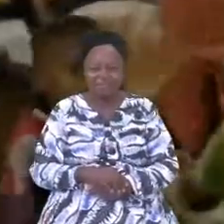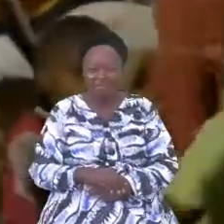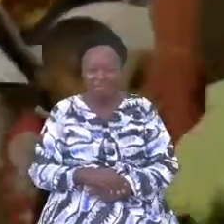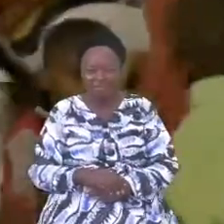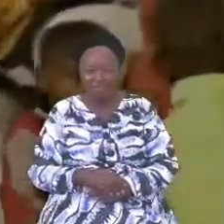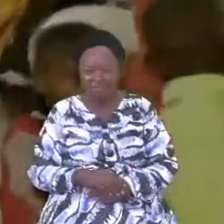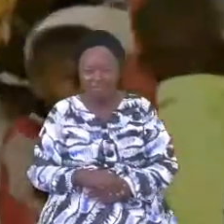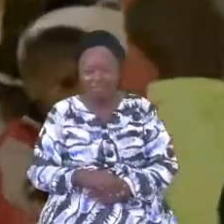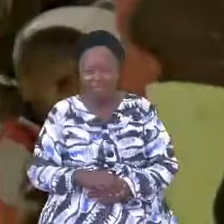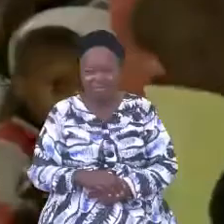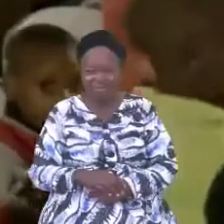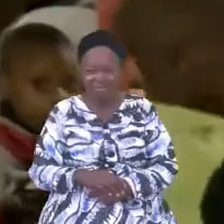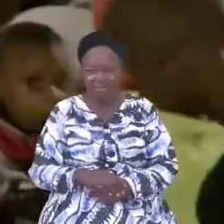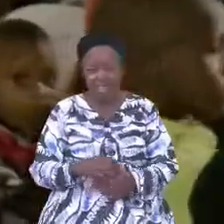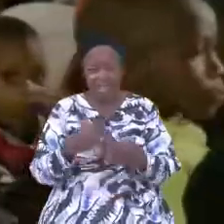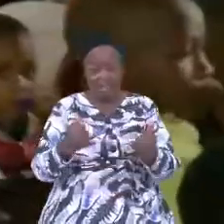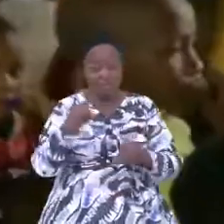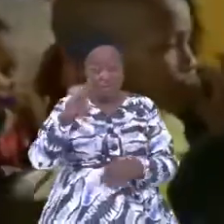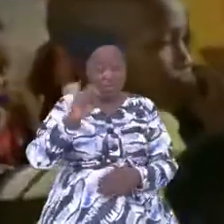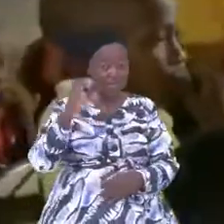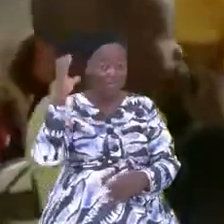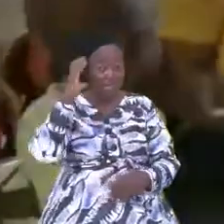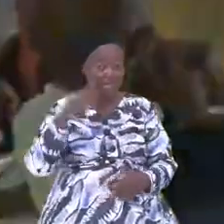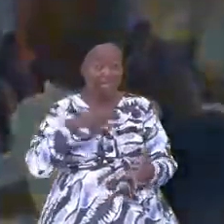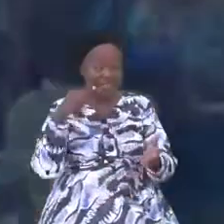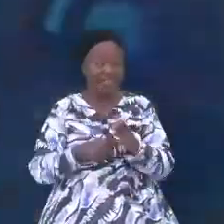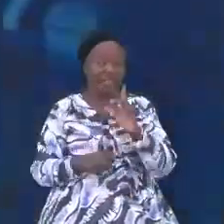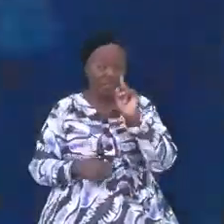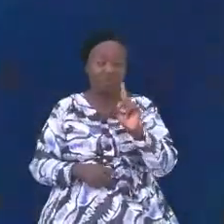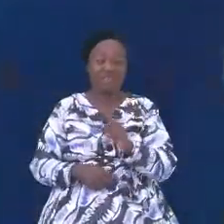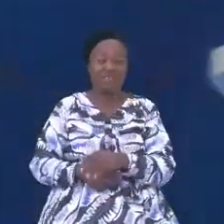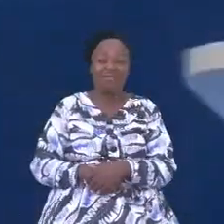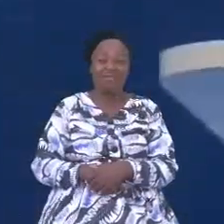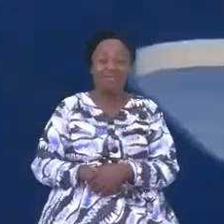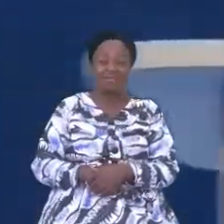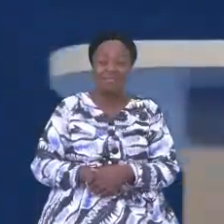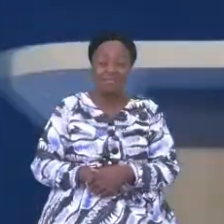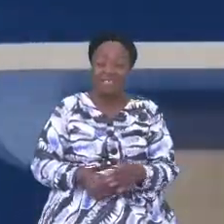Now, you must hear this one. This one